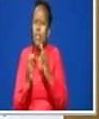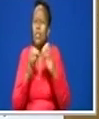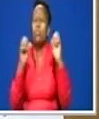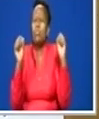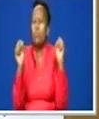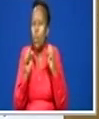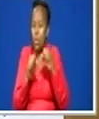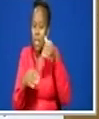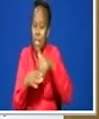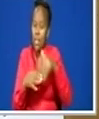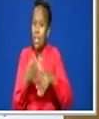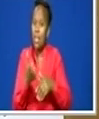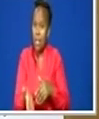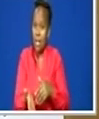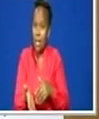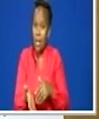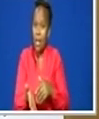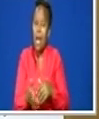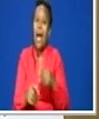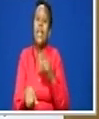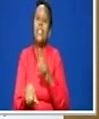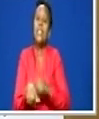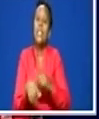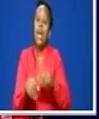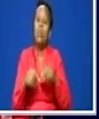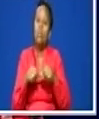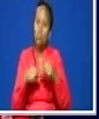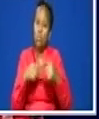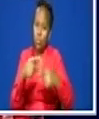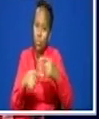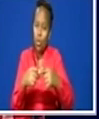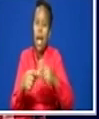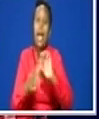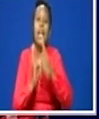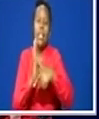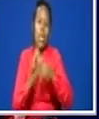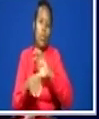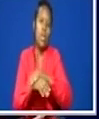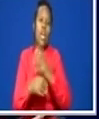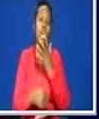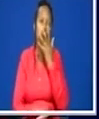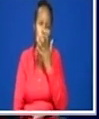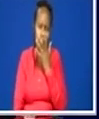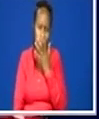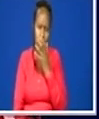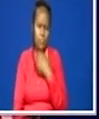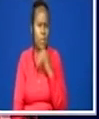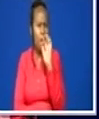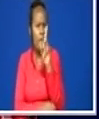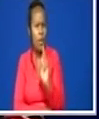cold inside here, as time go by, we will get warm. Okay, now I have a question on